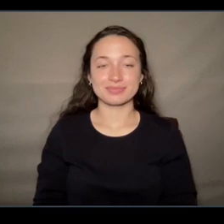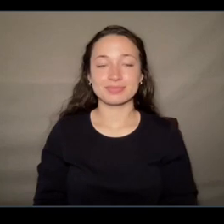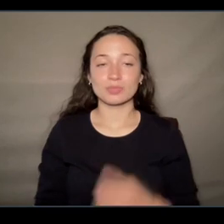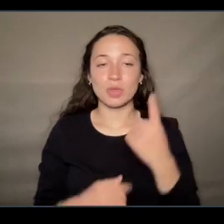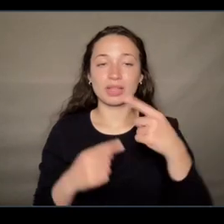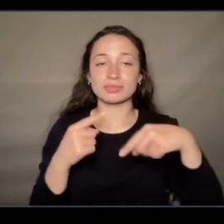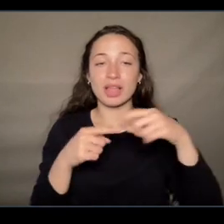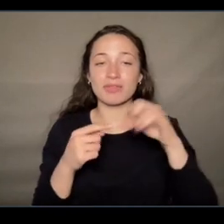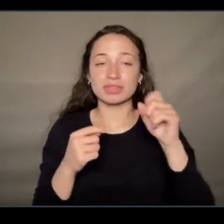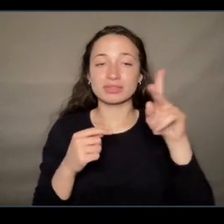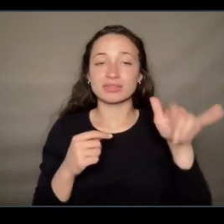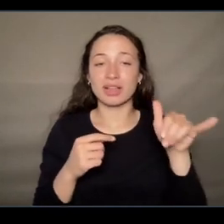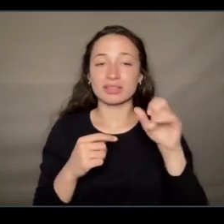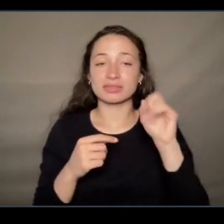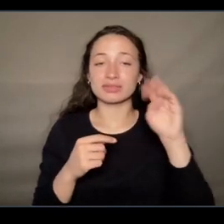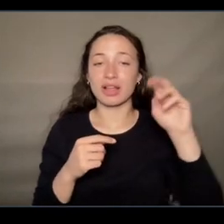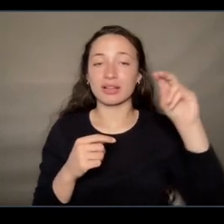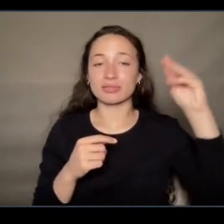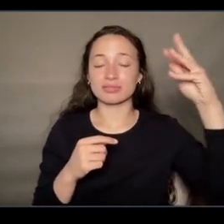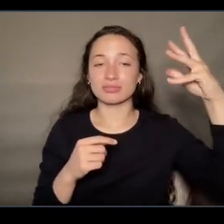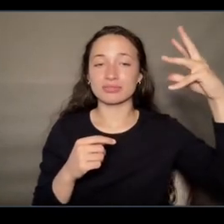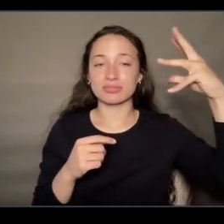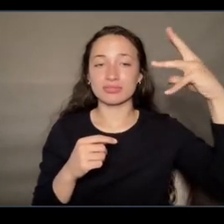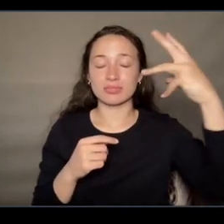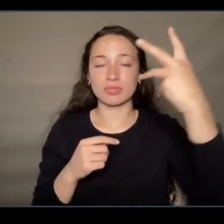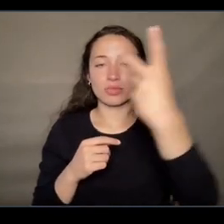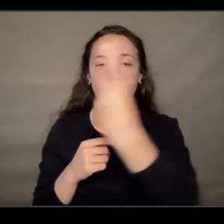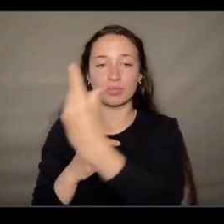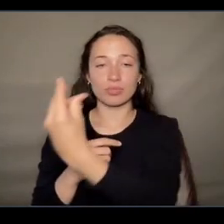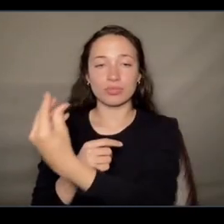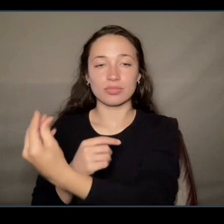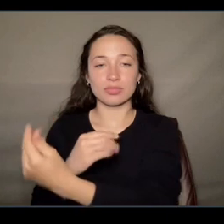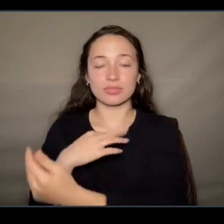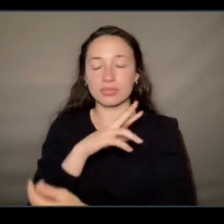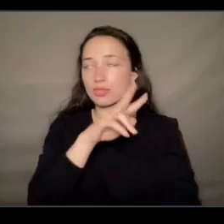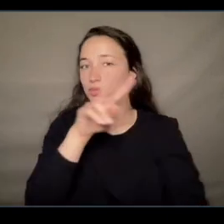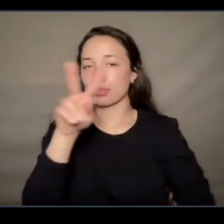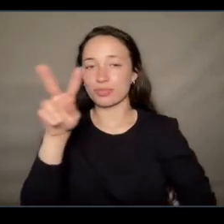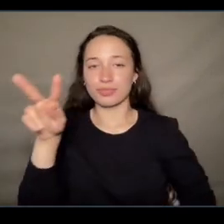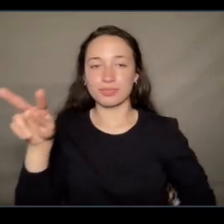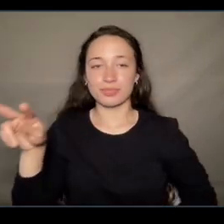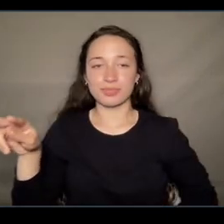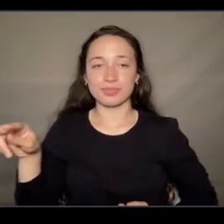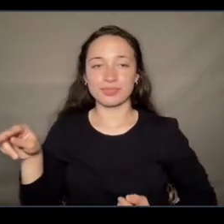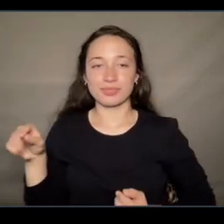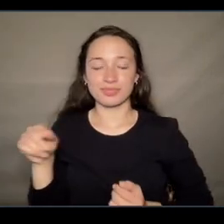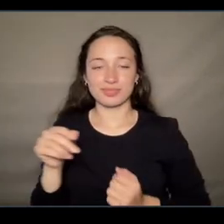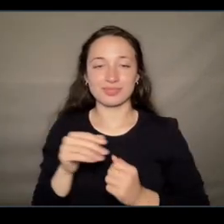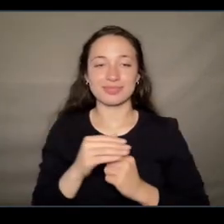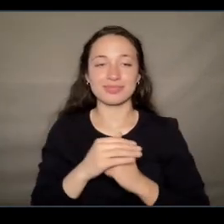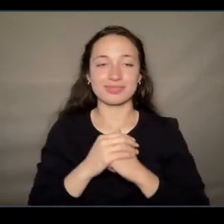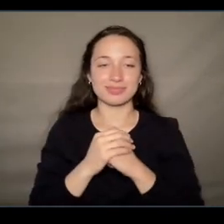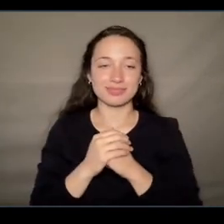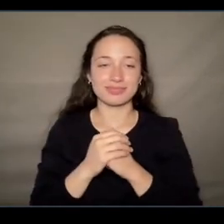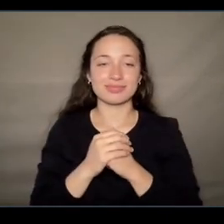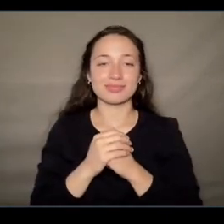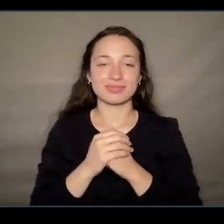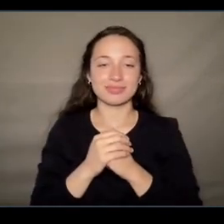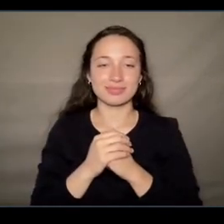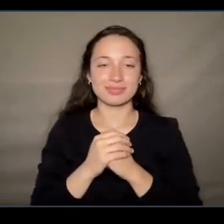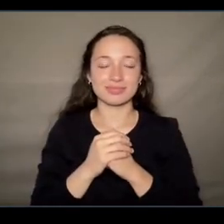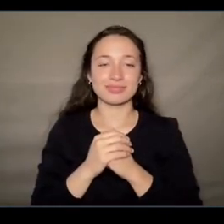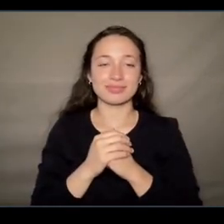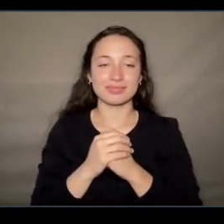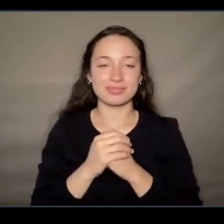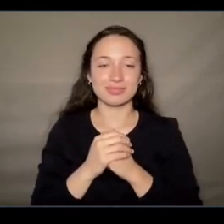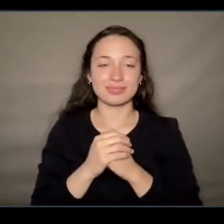One span of sky, the sun had just been by, gave light a concentration I could